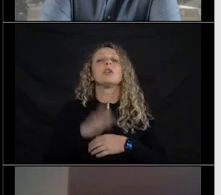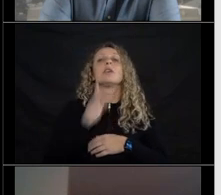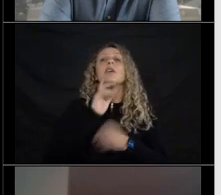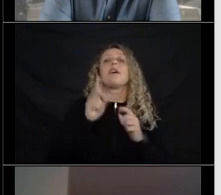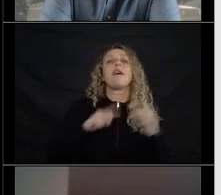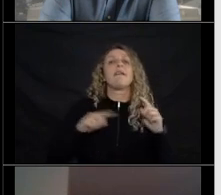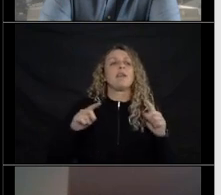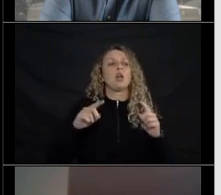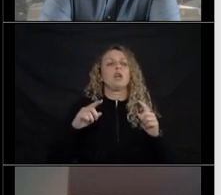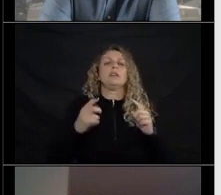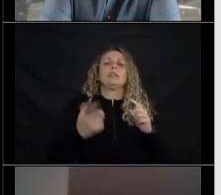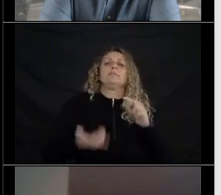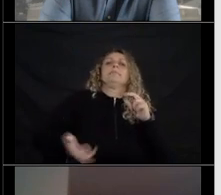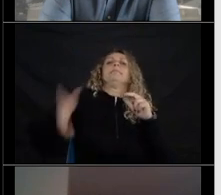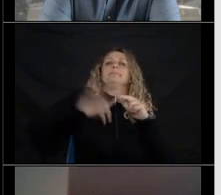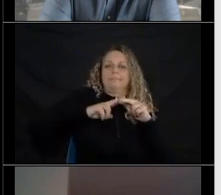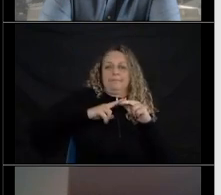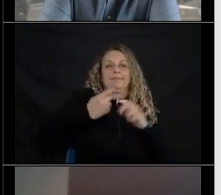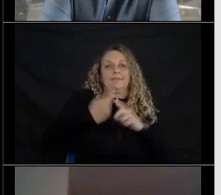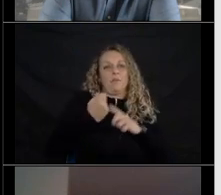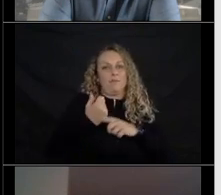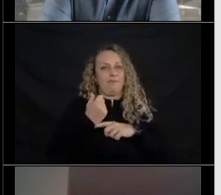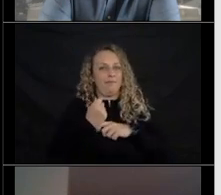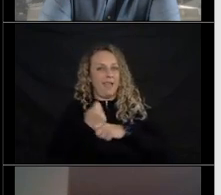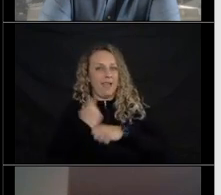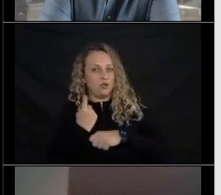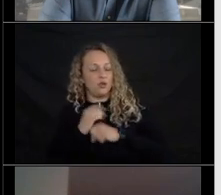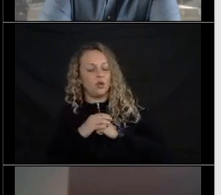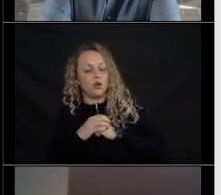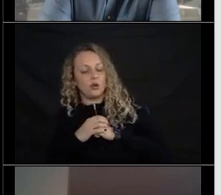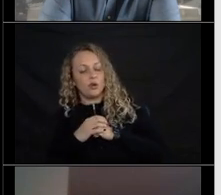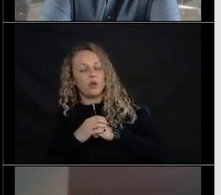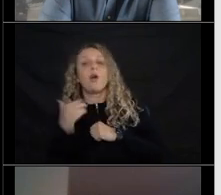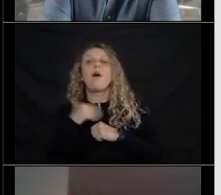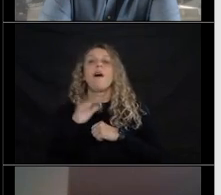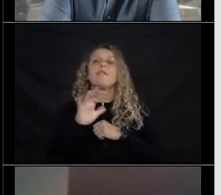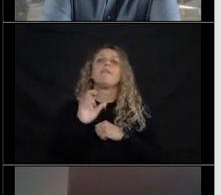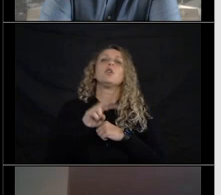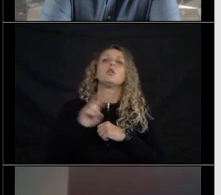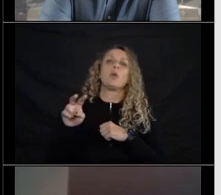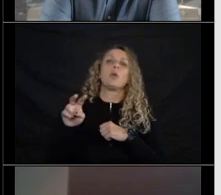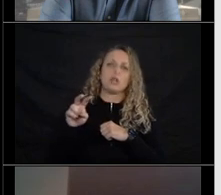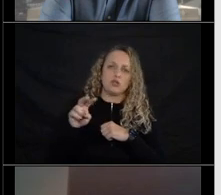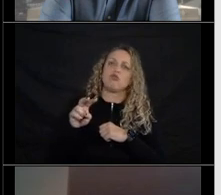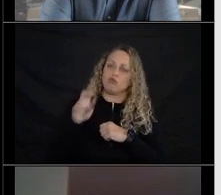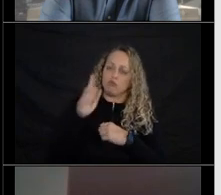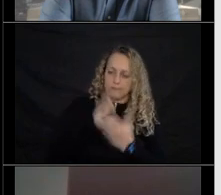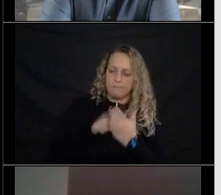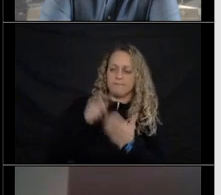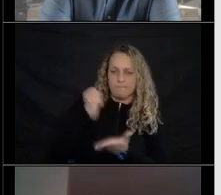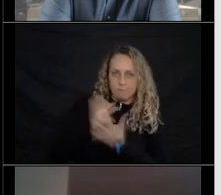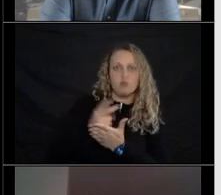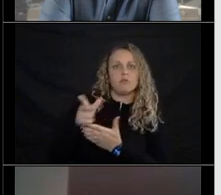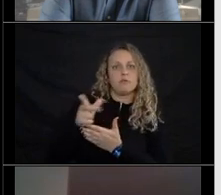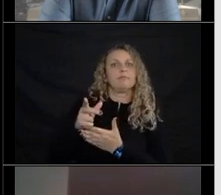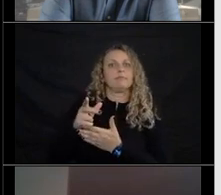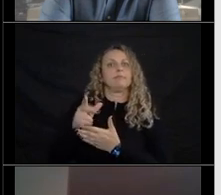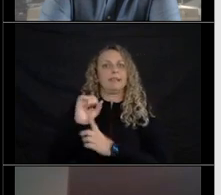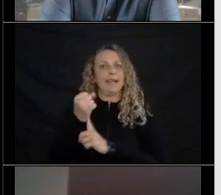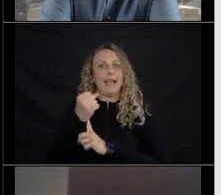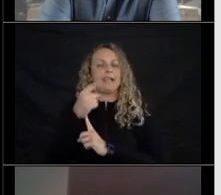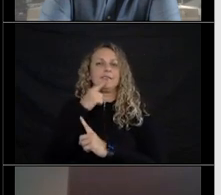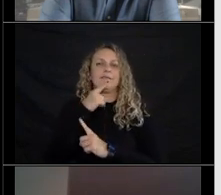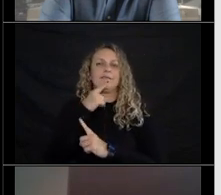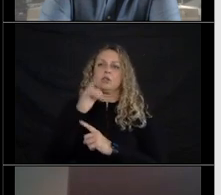very slight increase from the previous year. And whereas there were 522 verified cases of maltreatment for family,